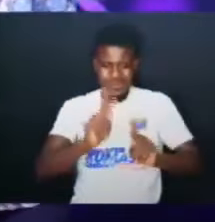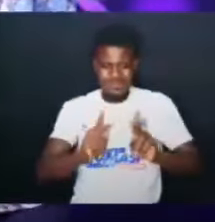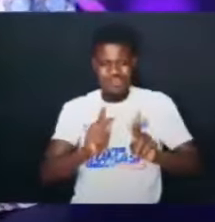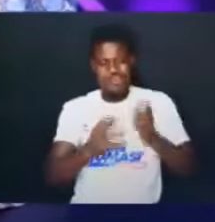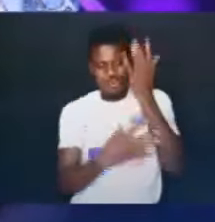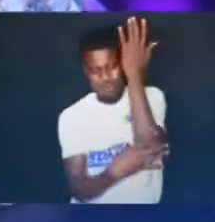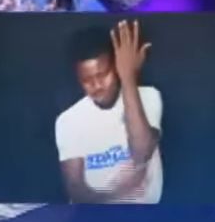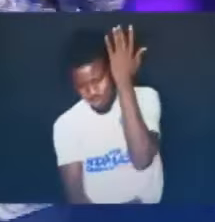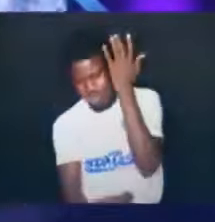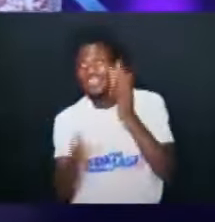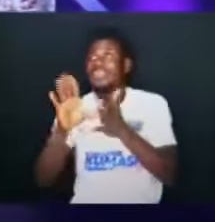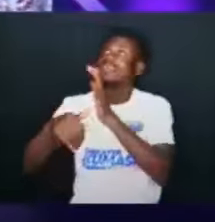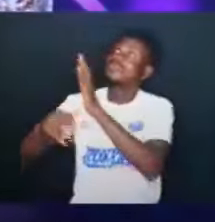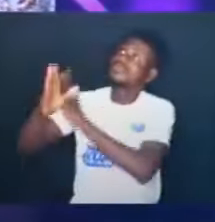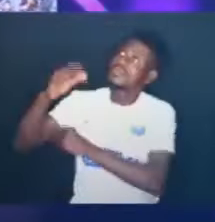some rich. He